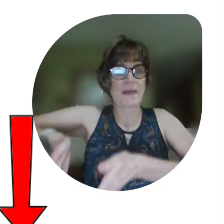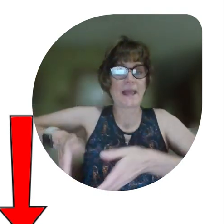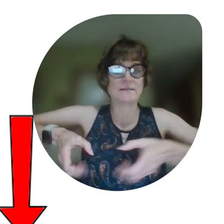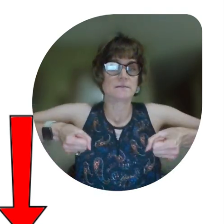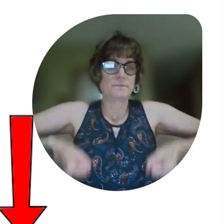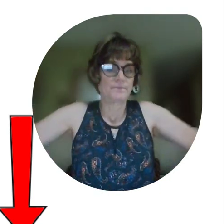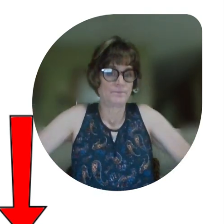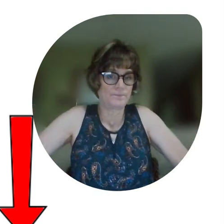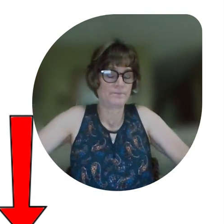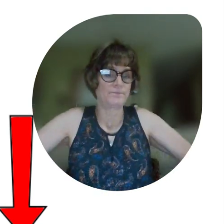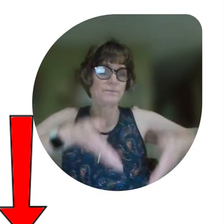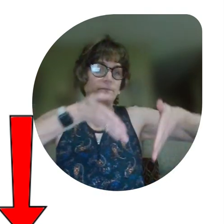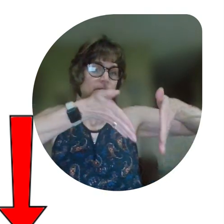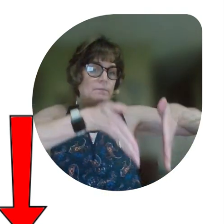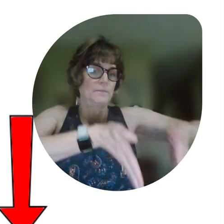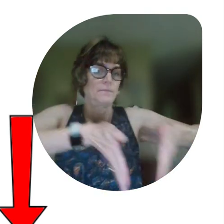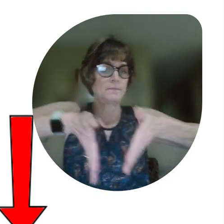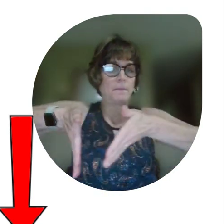Pant,